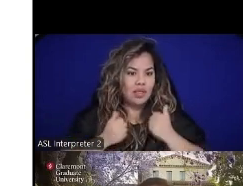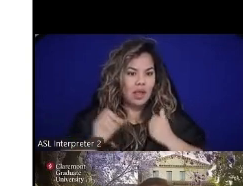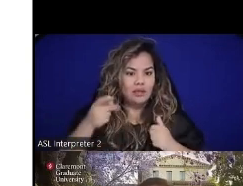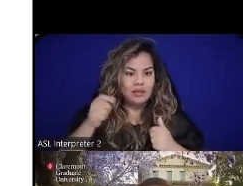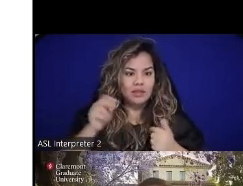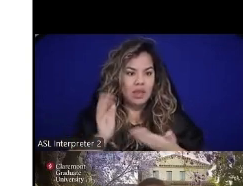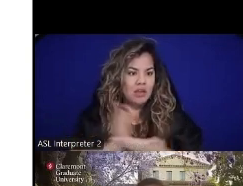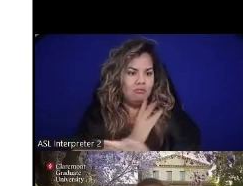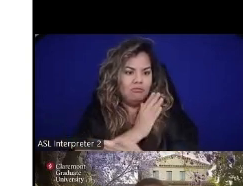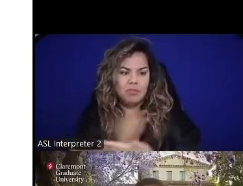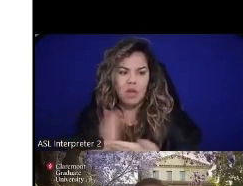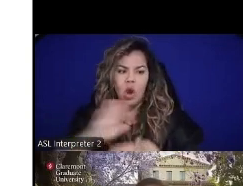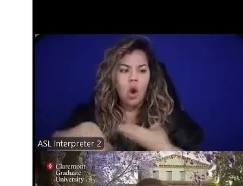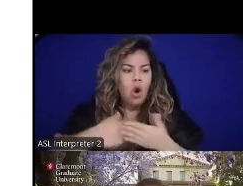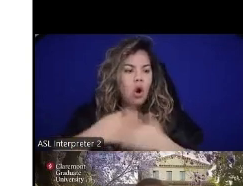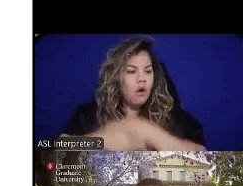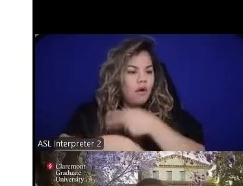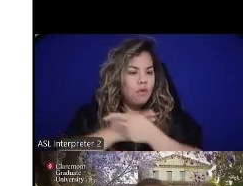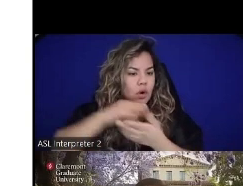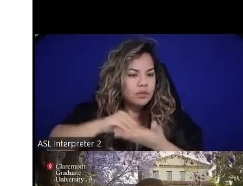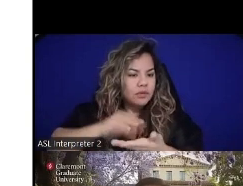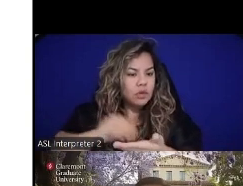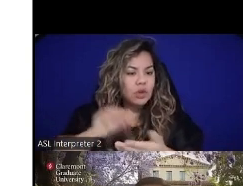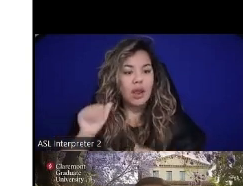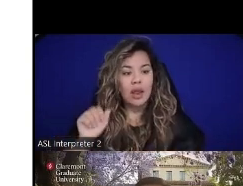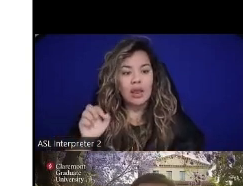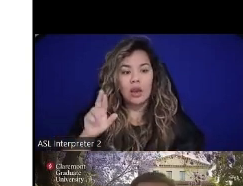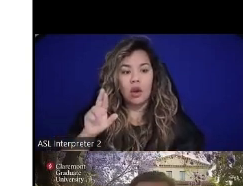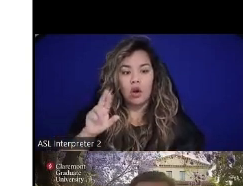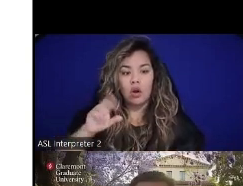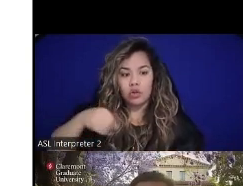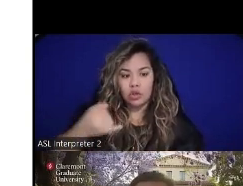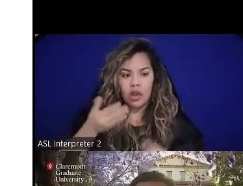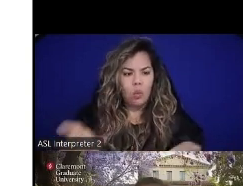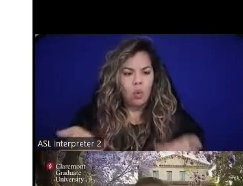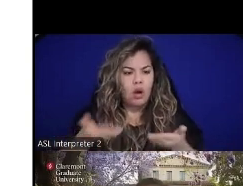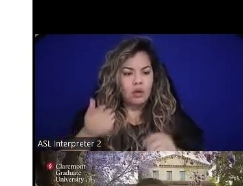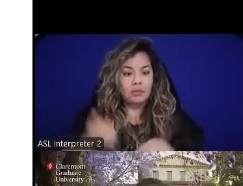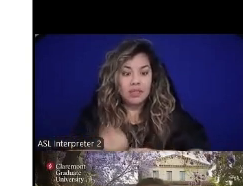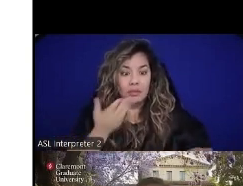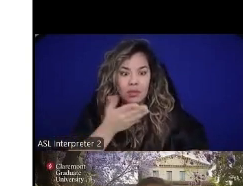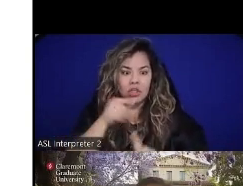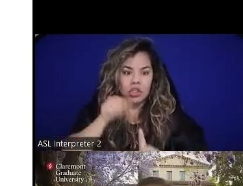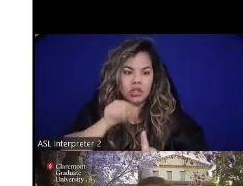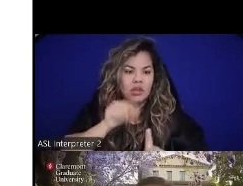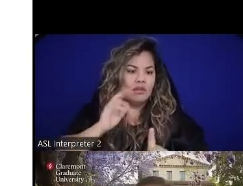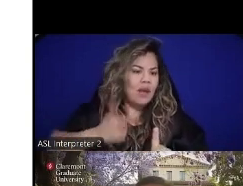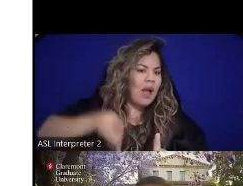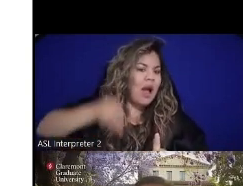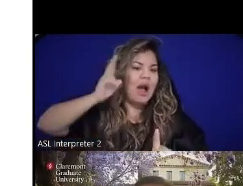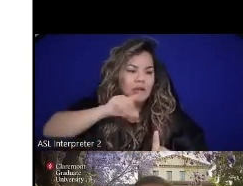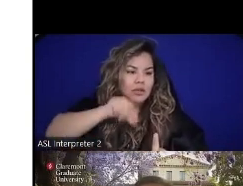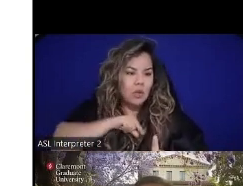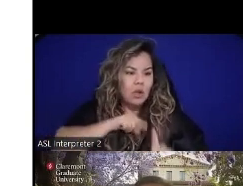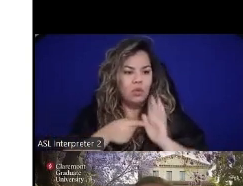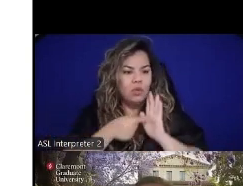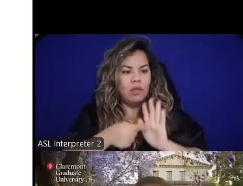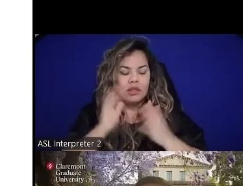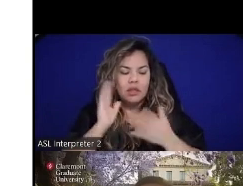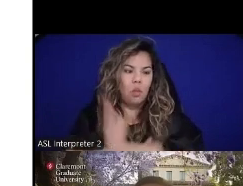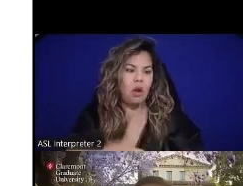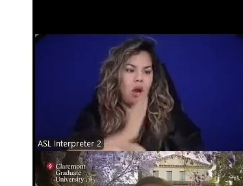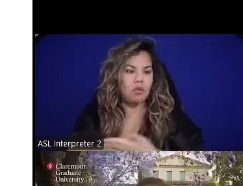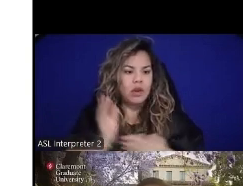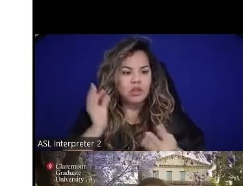of learning. AERJ welcomes submissions of the highest quality, reflecting a wide range of perspectives, topics, contexts,